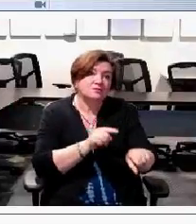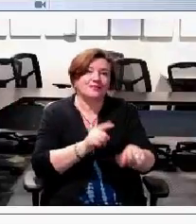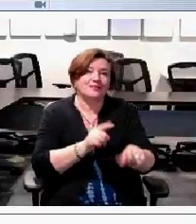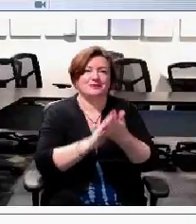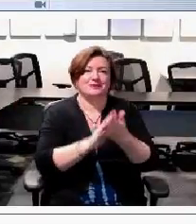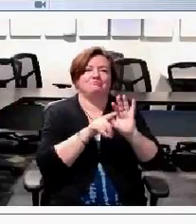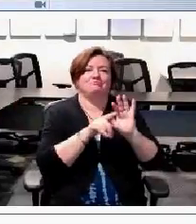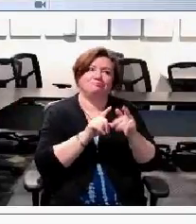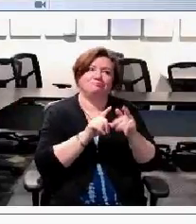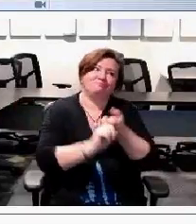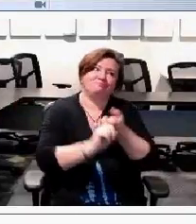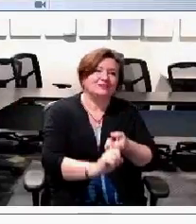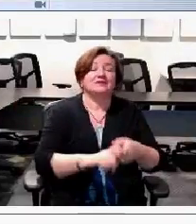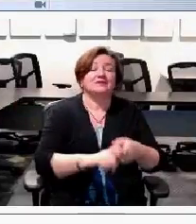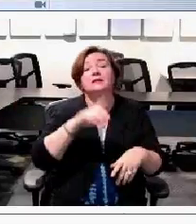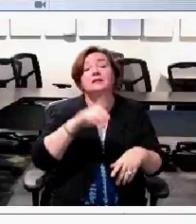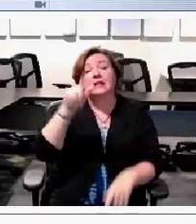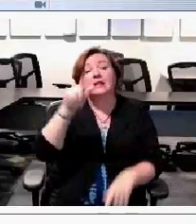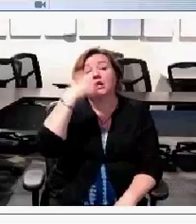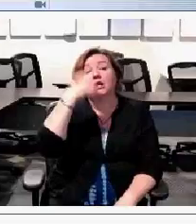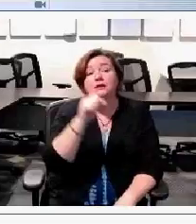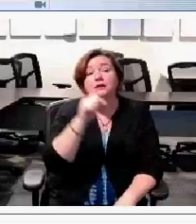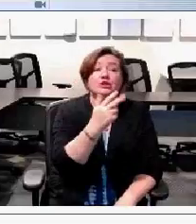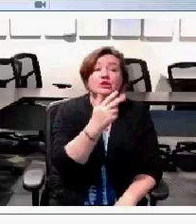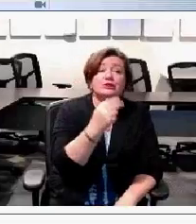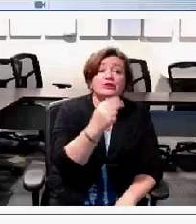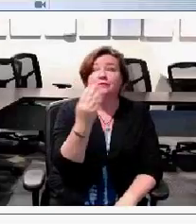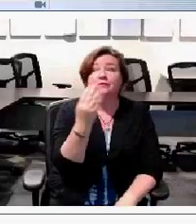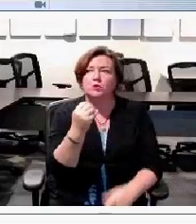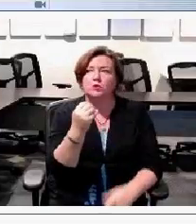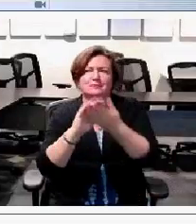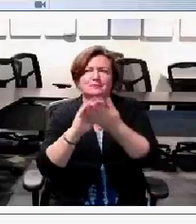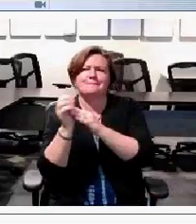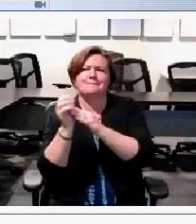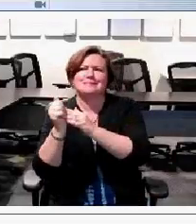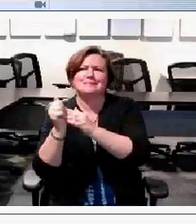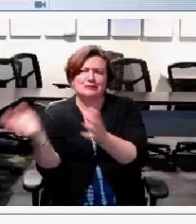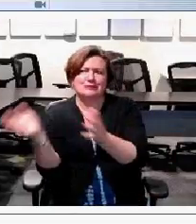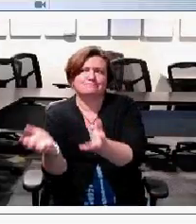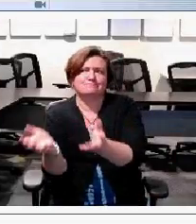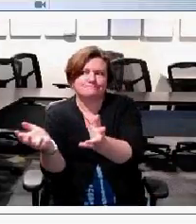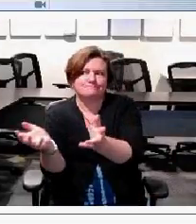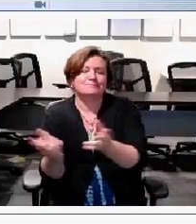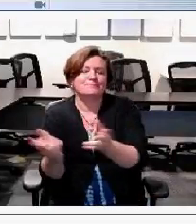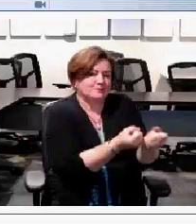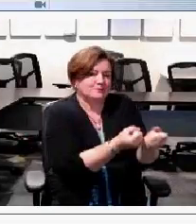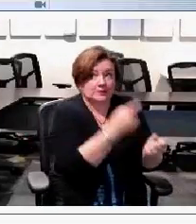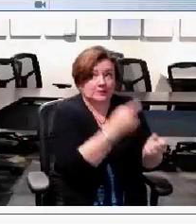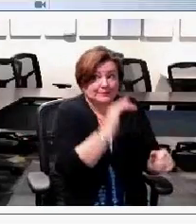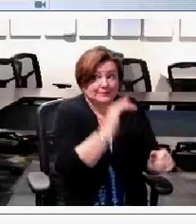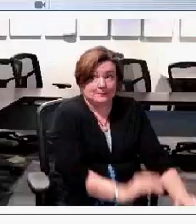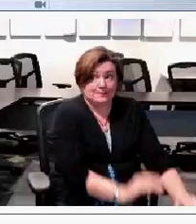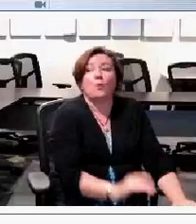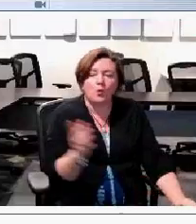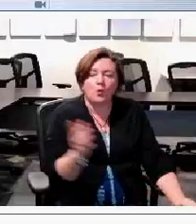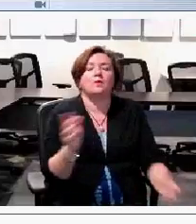little older, 13, 14, we just kind of turn them into leaders, and they're just supporting the little kids in the group.